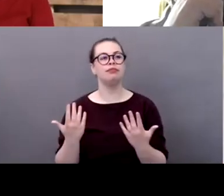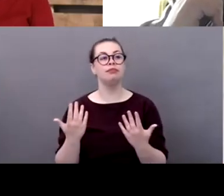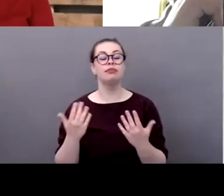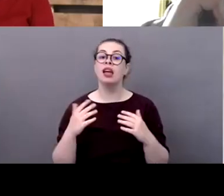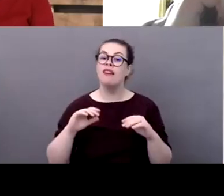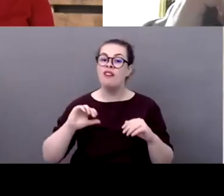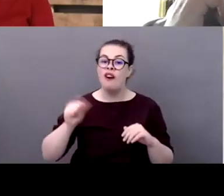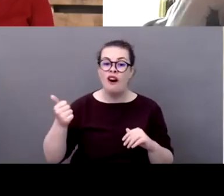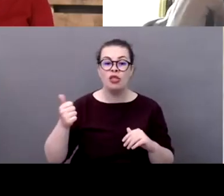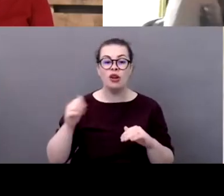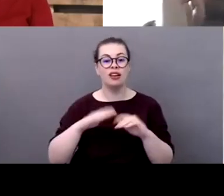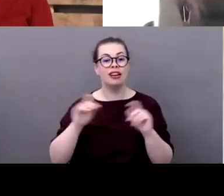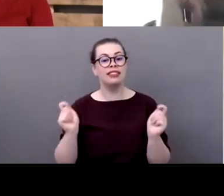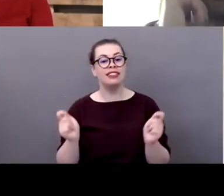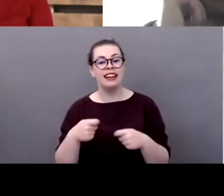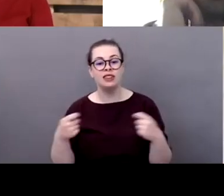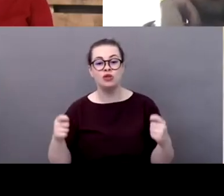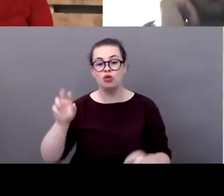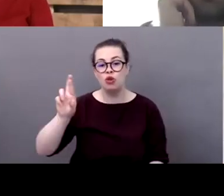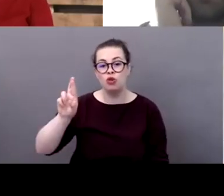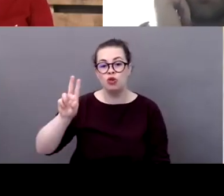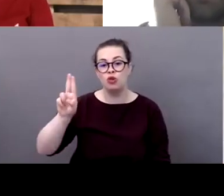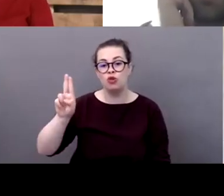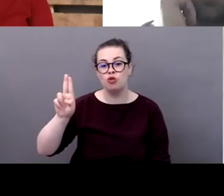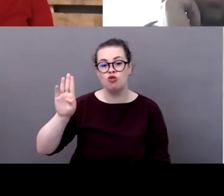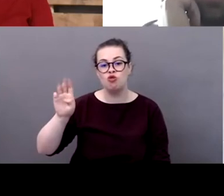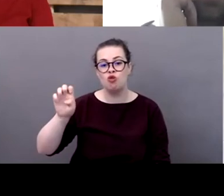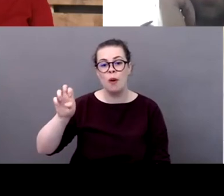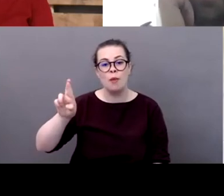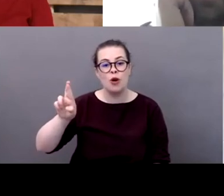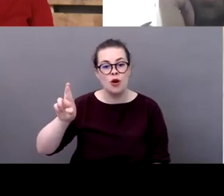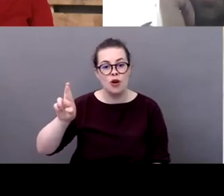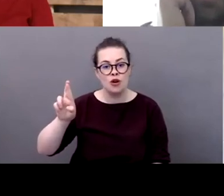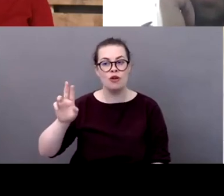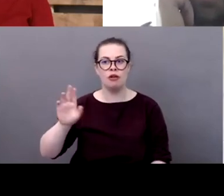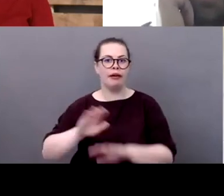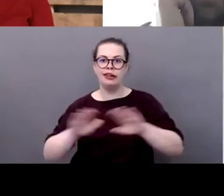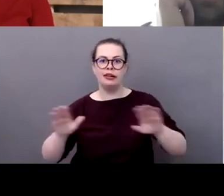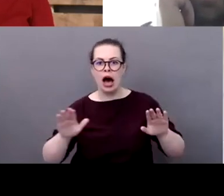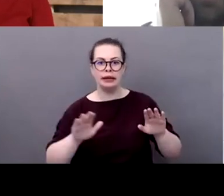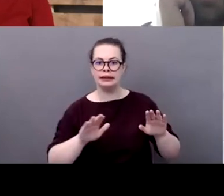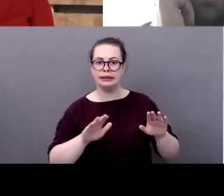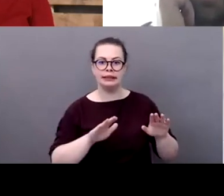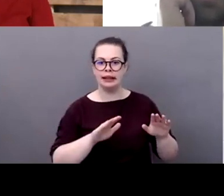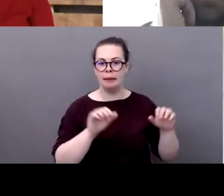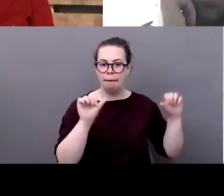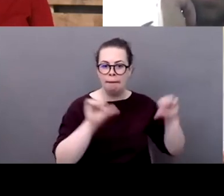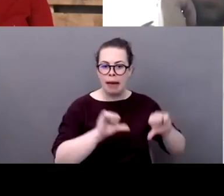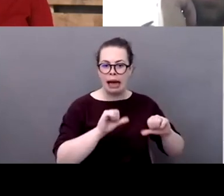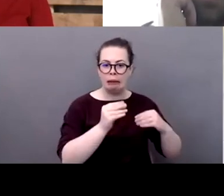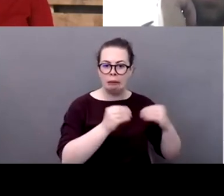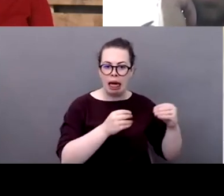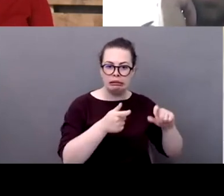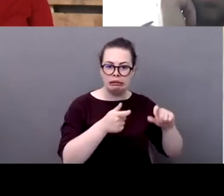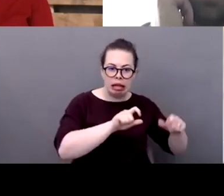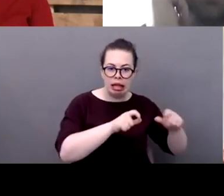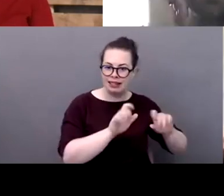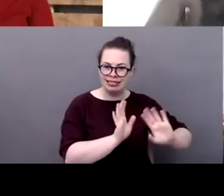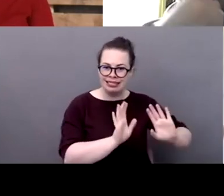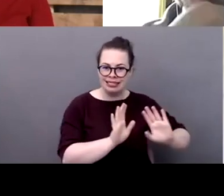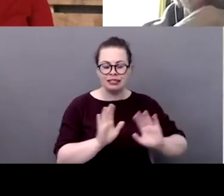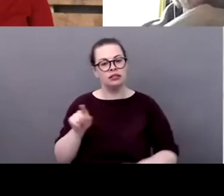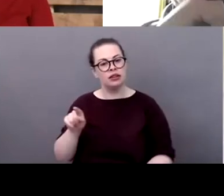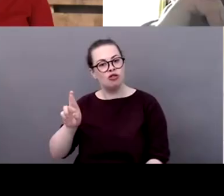water sports. And then our waste. So, you know, with these companies at sporting events, but also in the companies